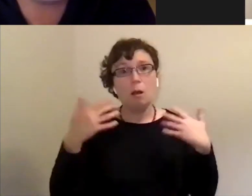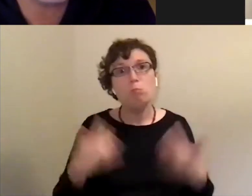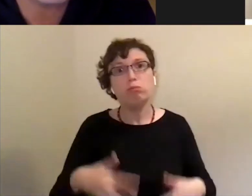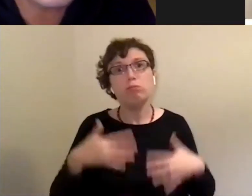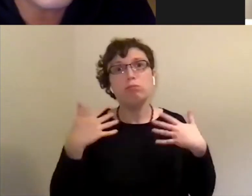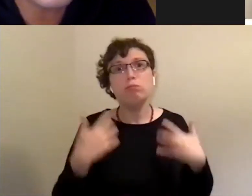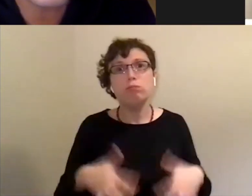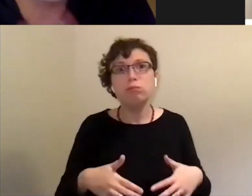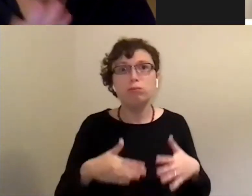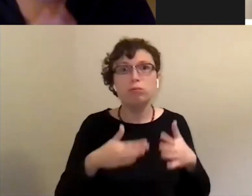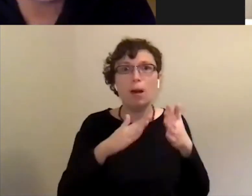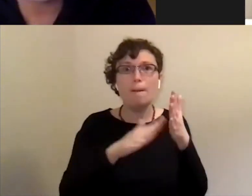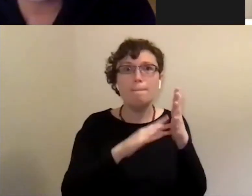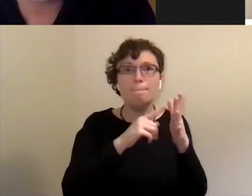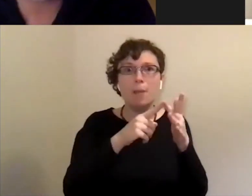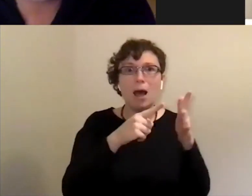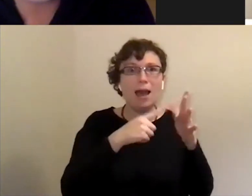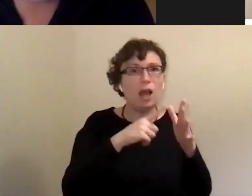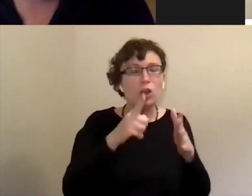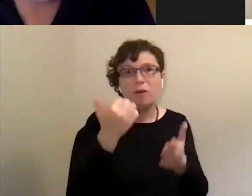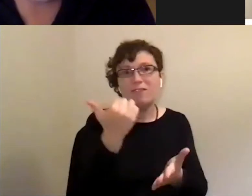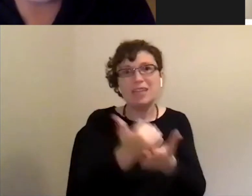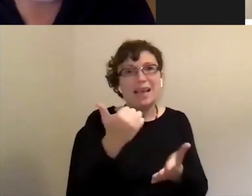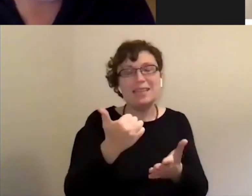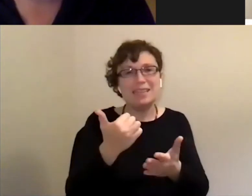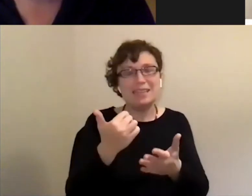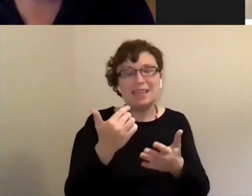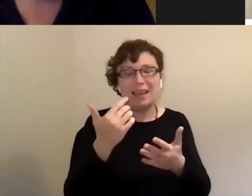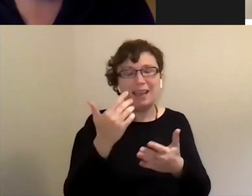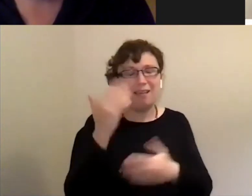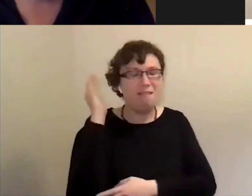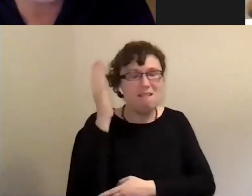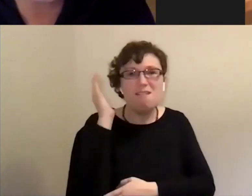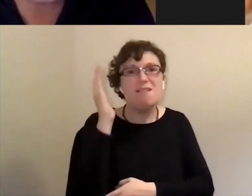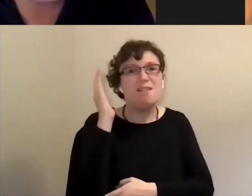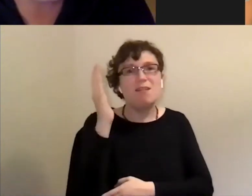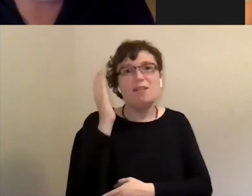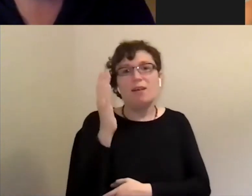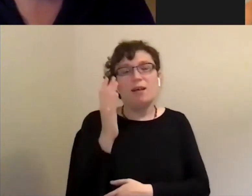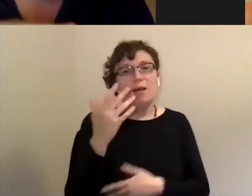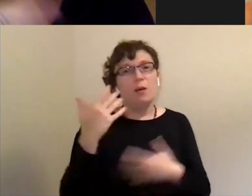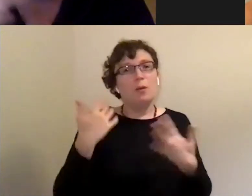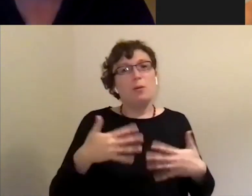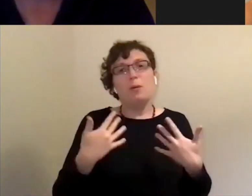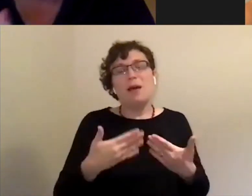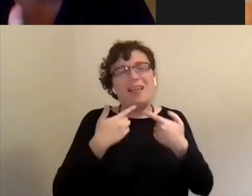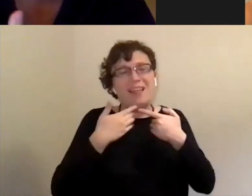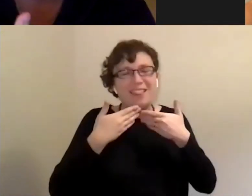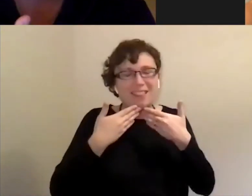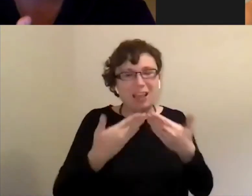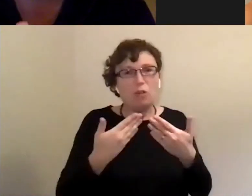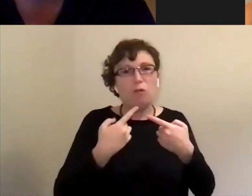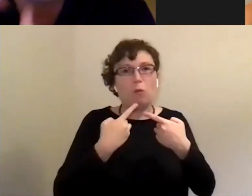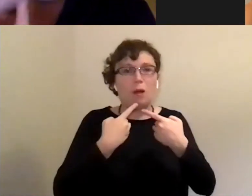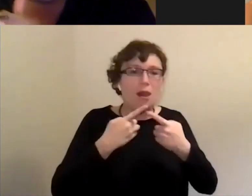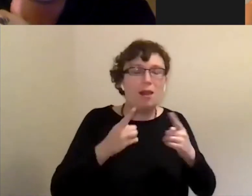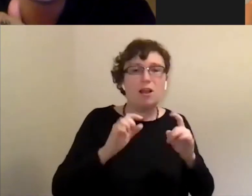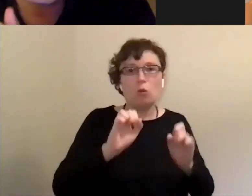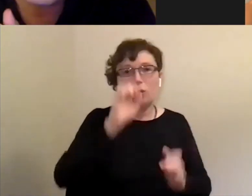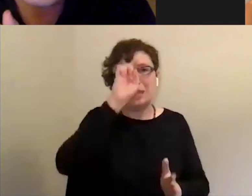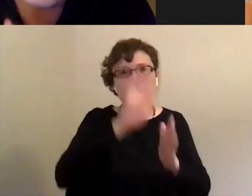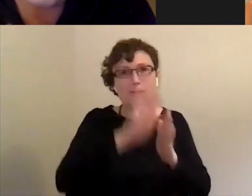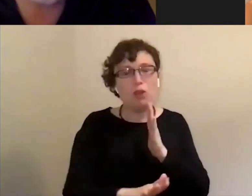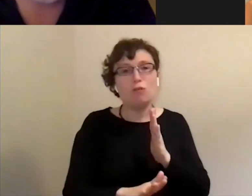just like sat Thank there. you. Yeah, and thank you for like sharing your experiences and also putting things into context for people.